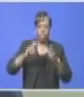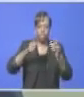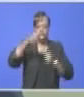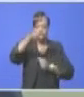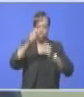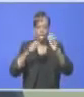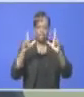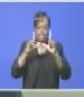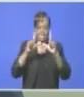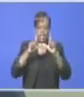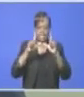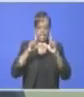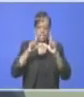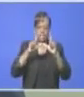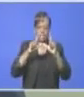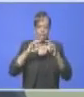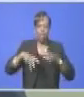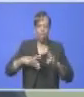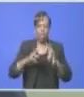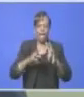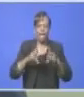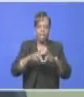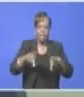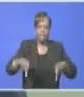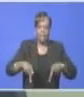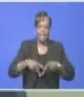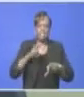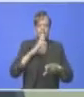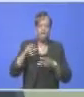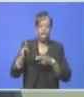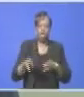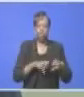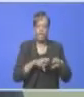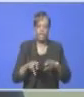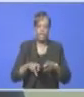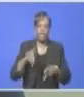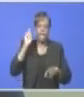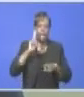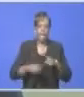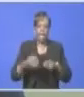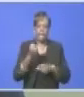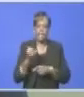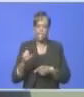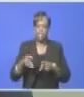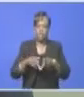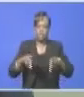etc. And so while plates for them are ready, we can't issue the plates